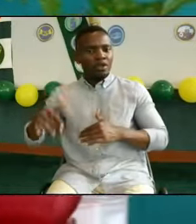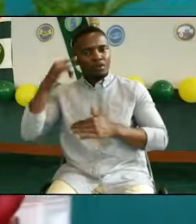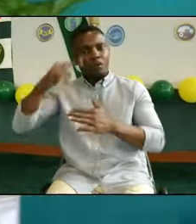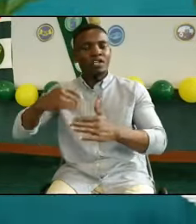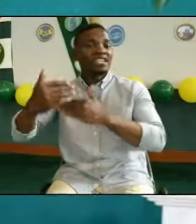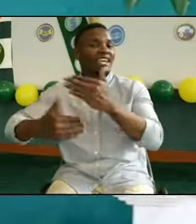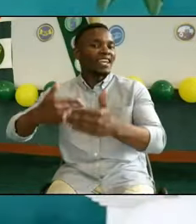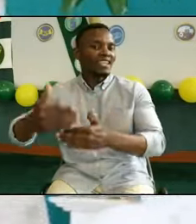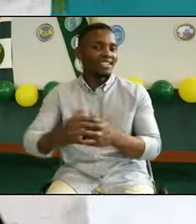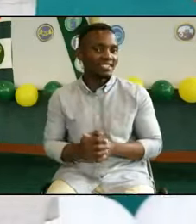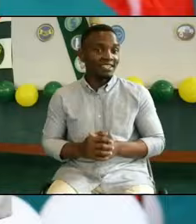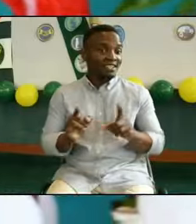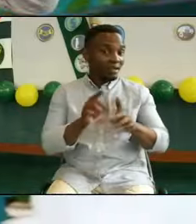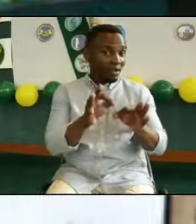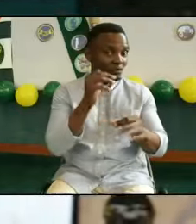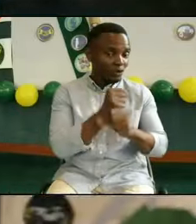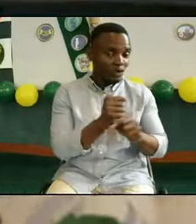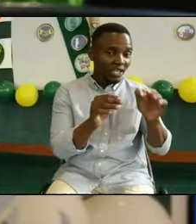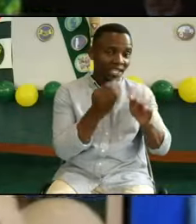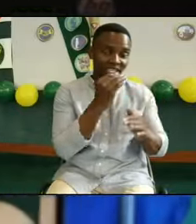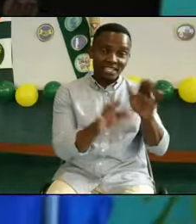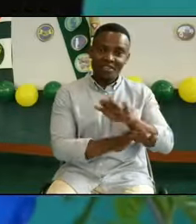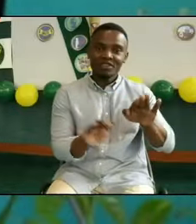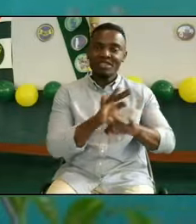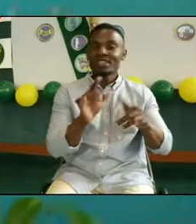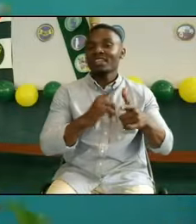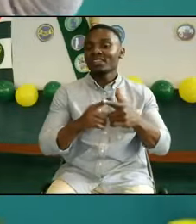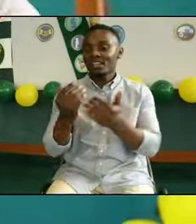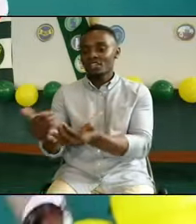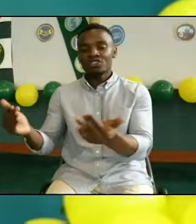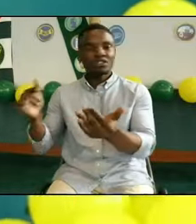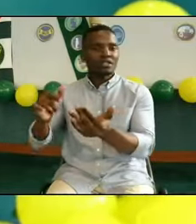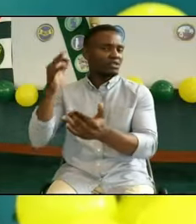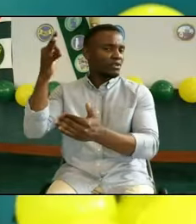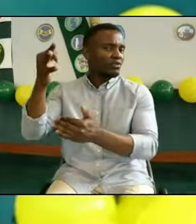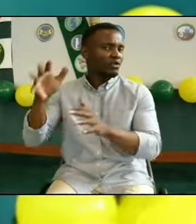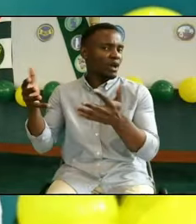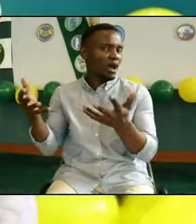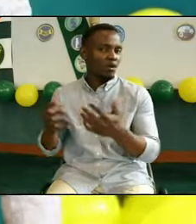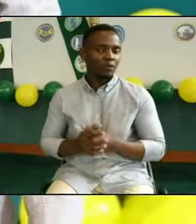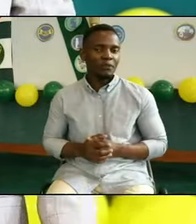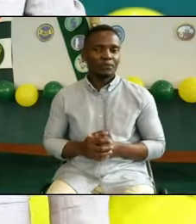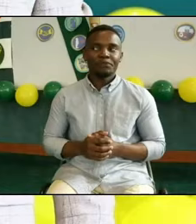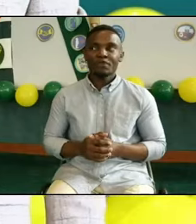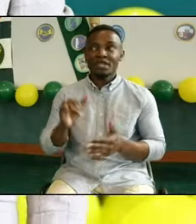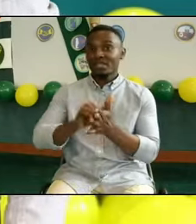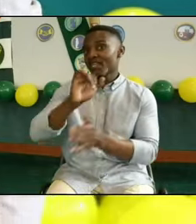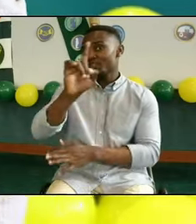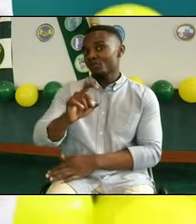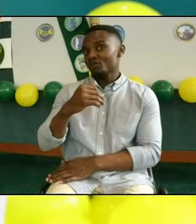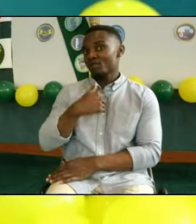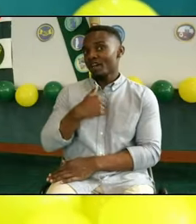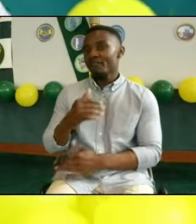And if we are taking this kind of decision, what future are we going to hand over to them? And that is the message I have for you this